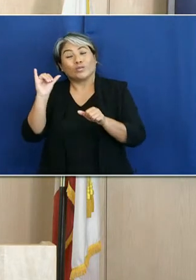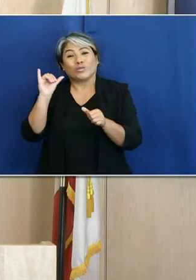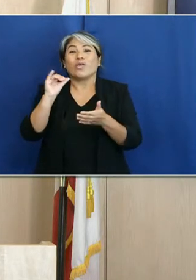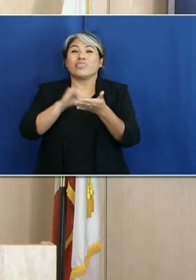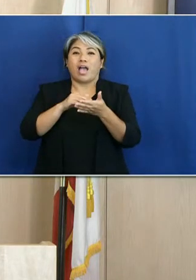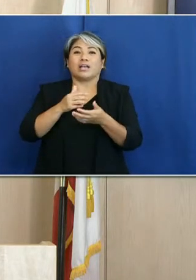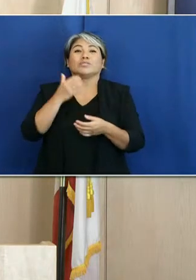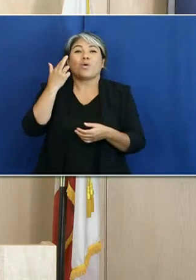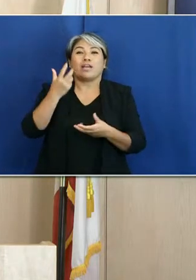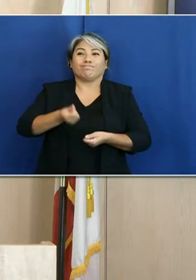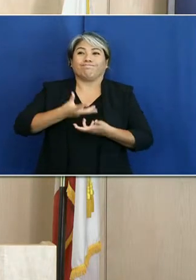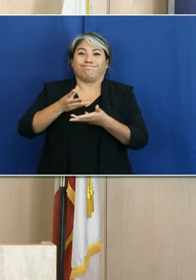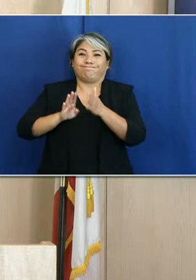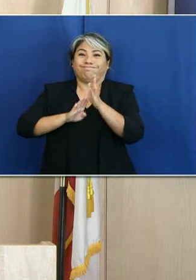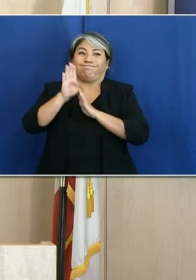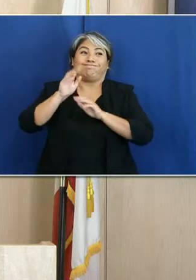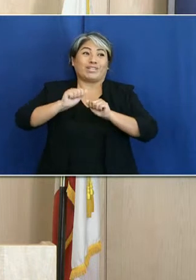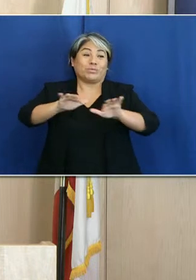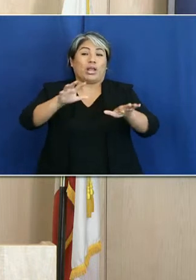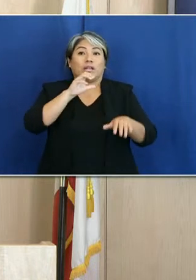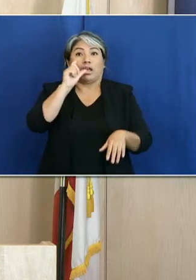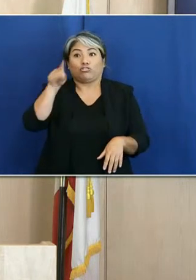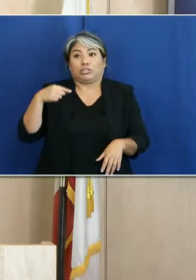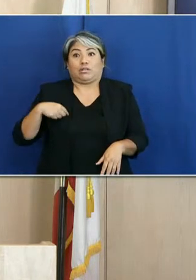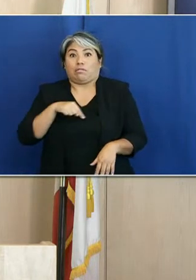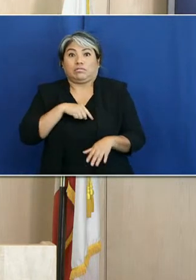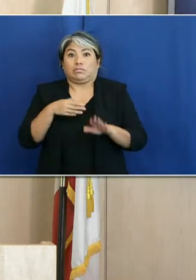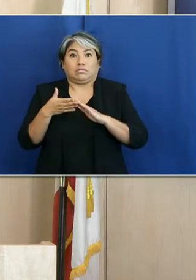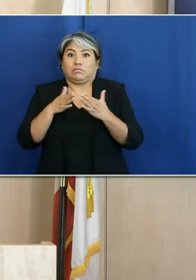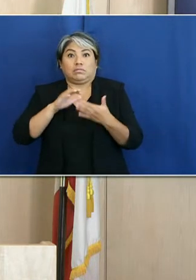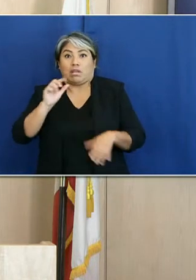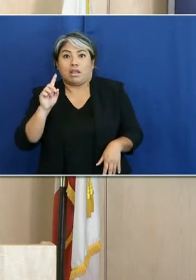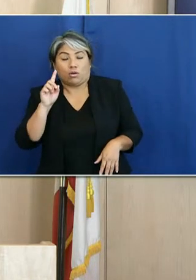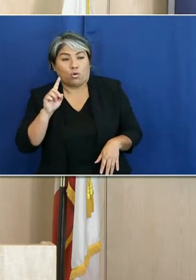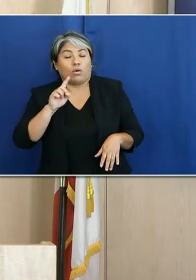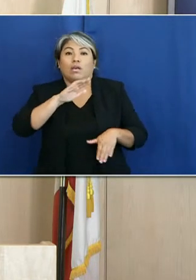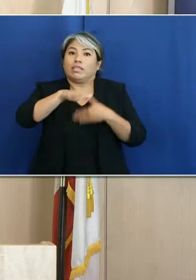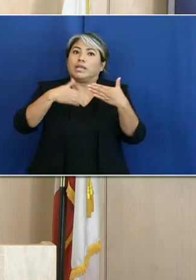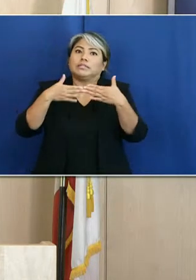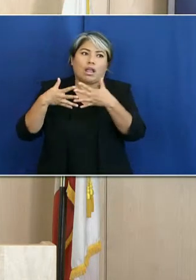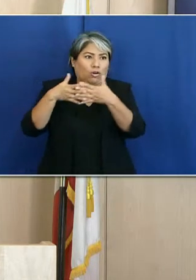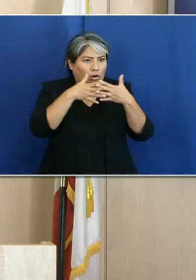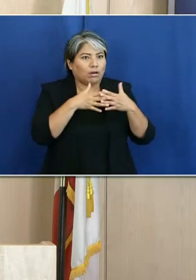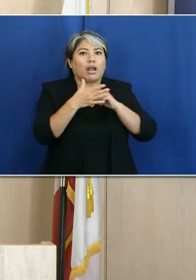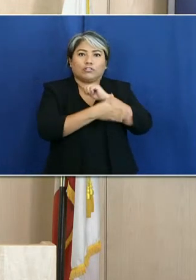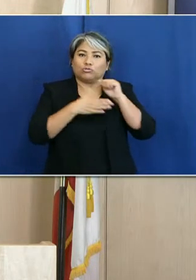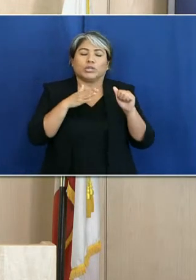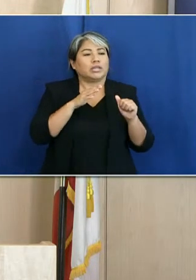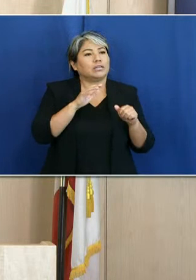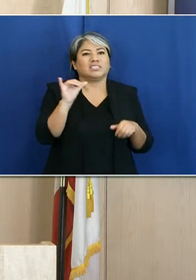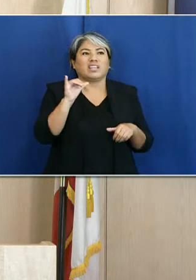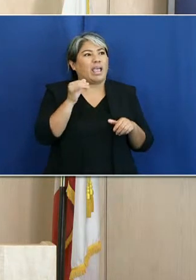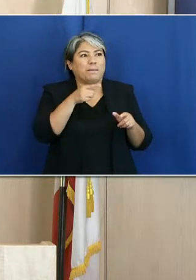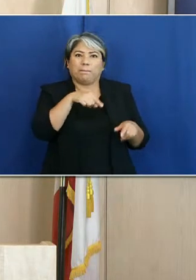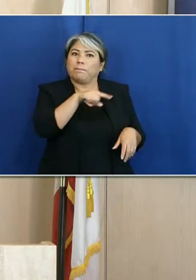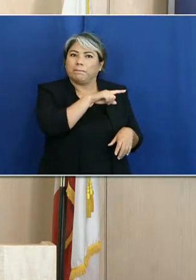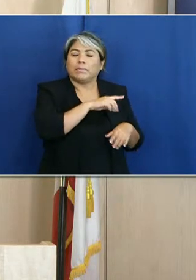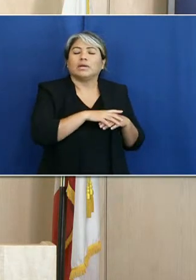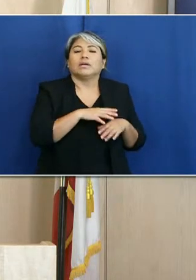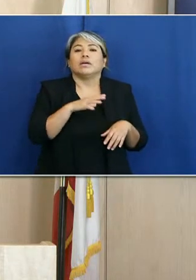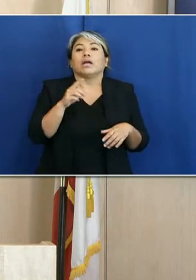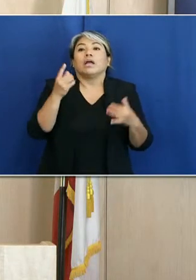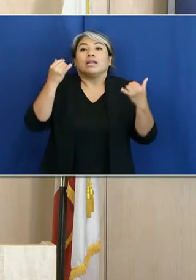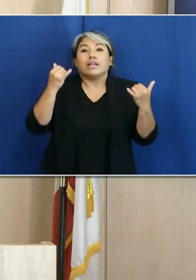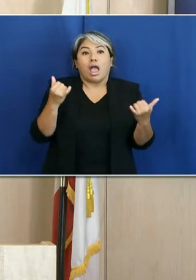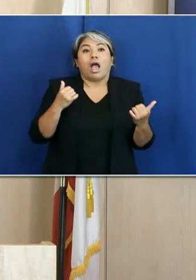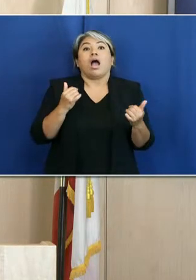to the significant spread. And it wasn't just us. I mean, the entire country went through similar episodes. And I think now as we come out